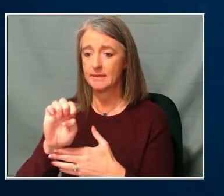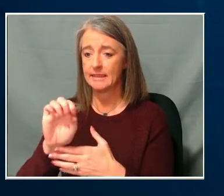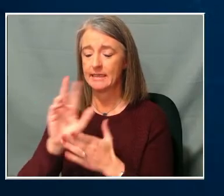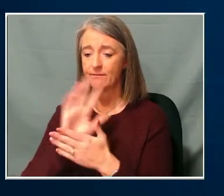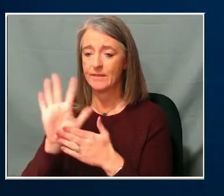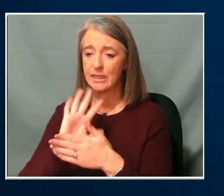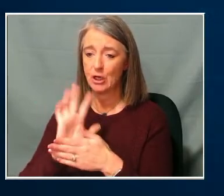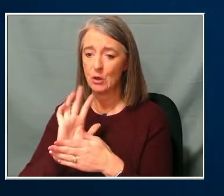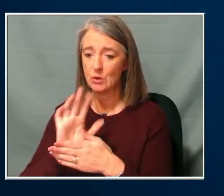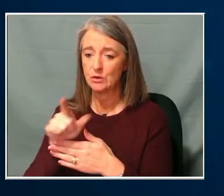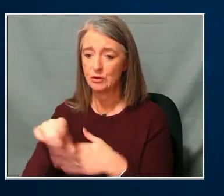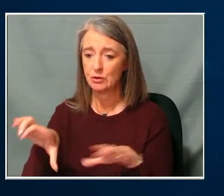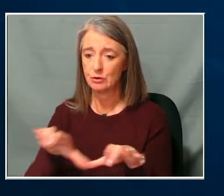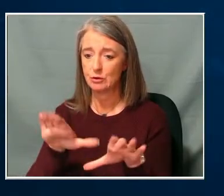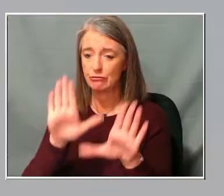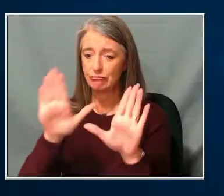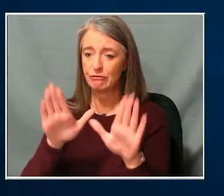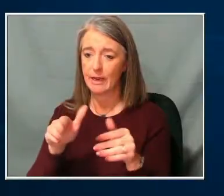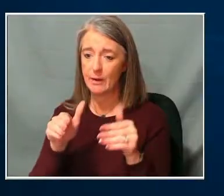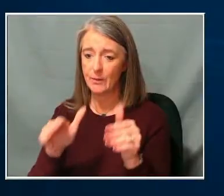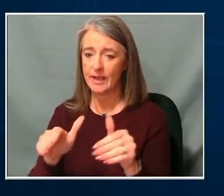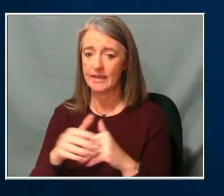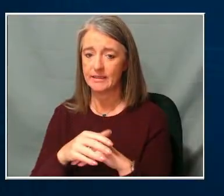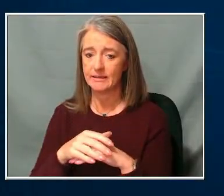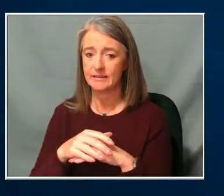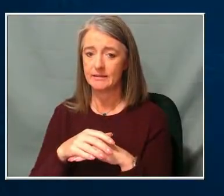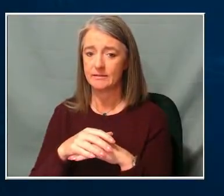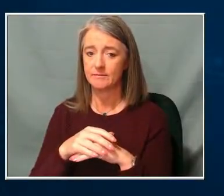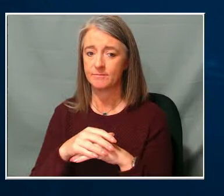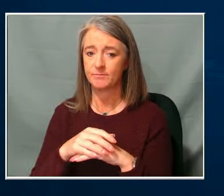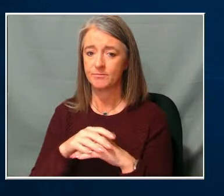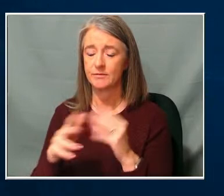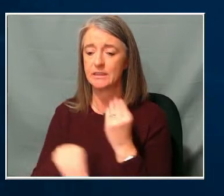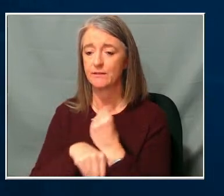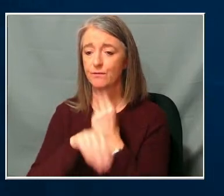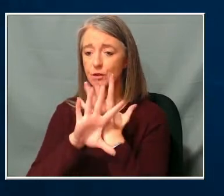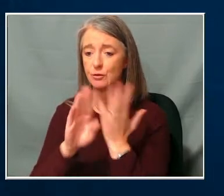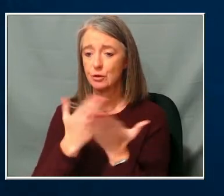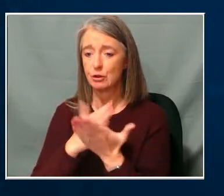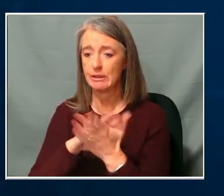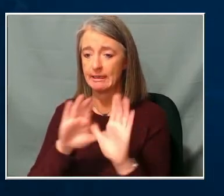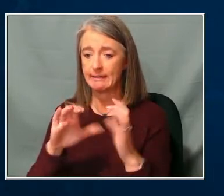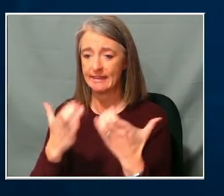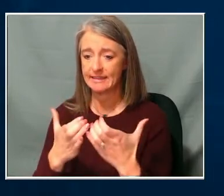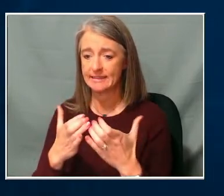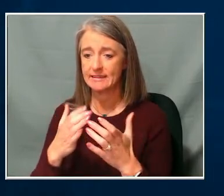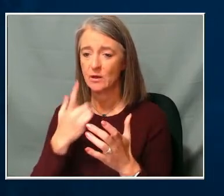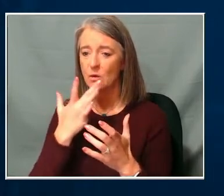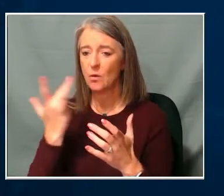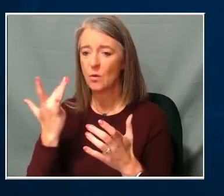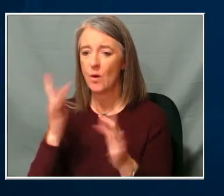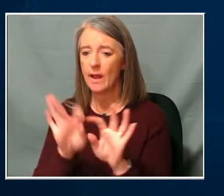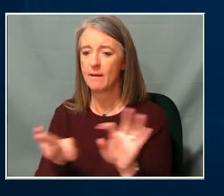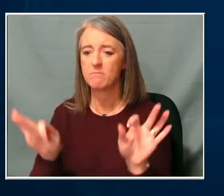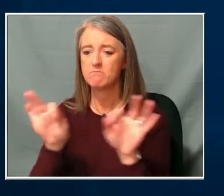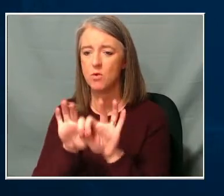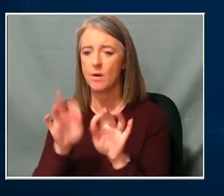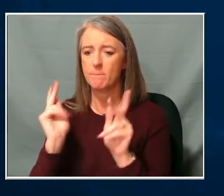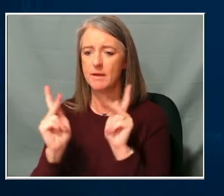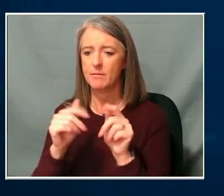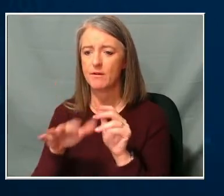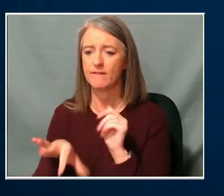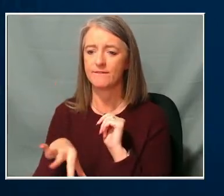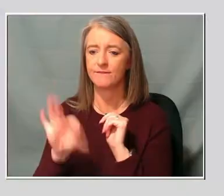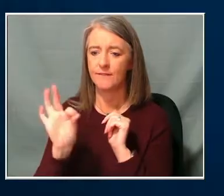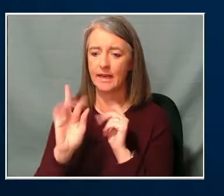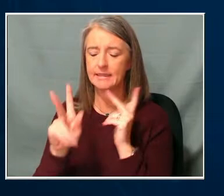you do it in such a great way, kind of like this virtual cooking class. So Patty, why is it so important that people find these